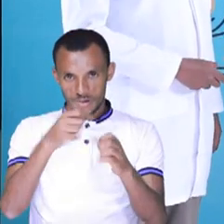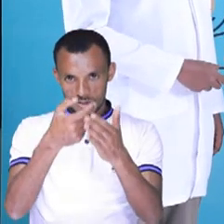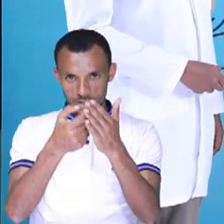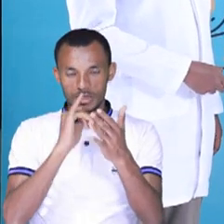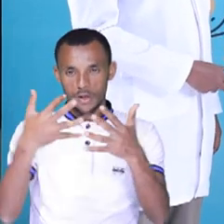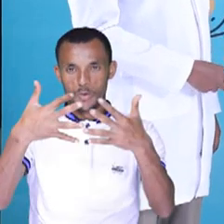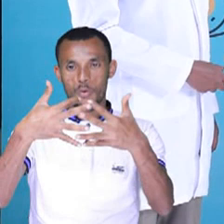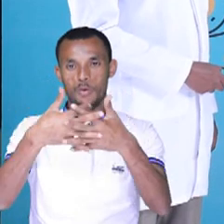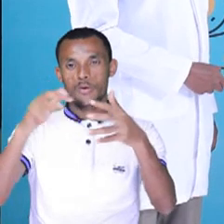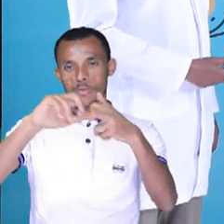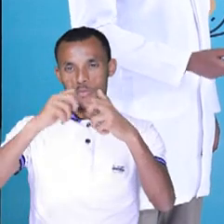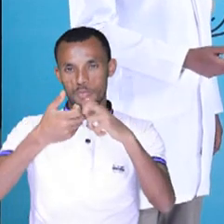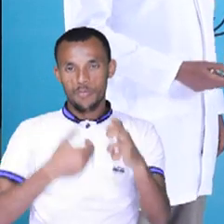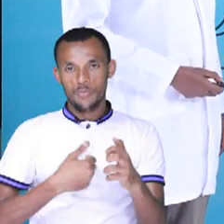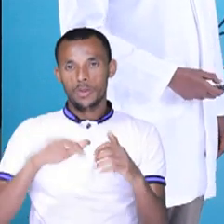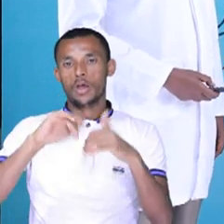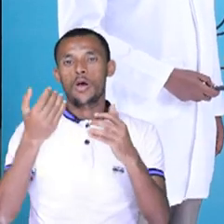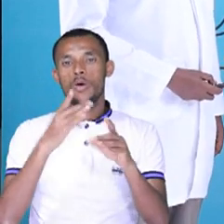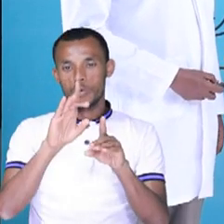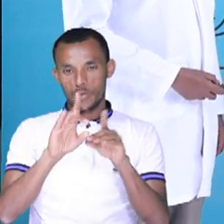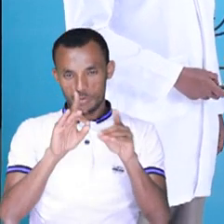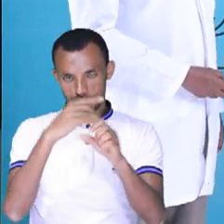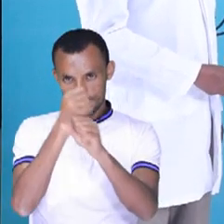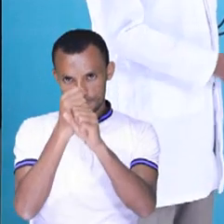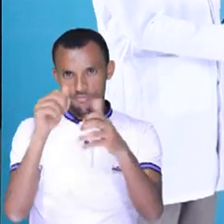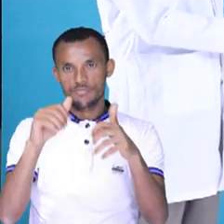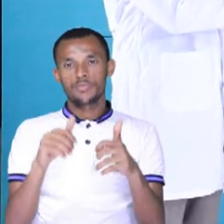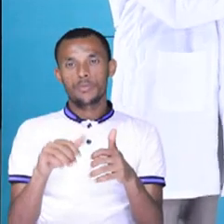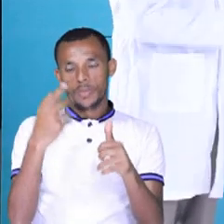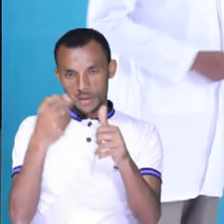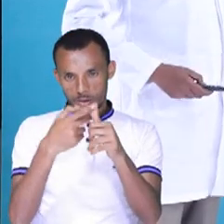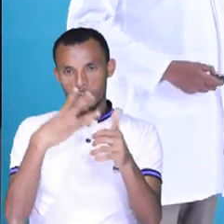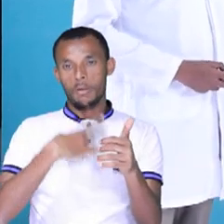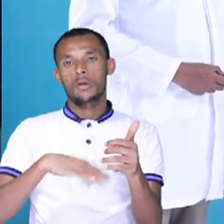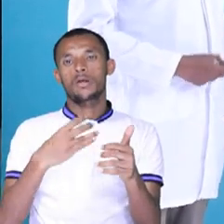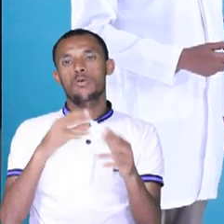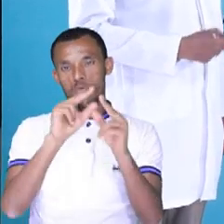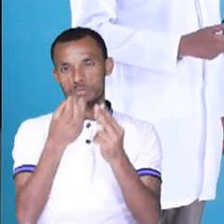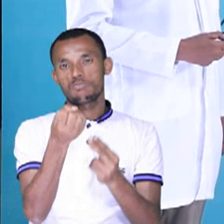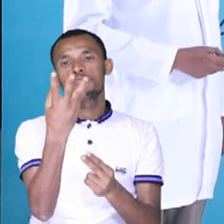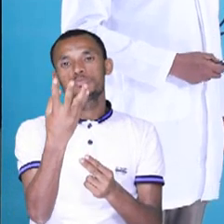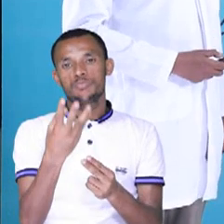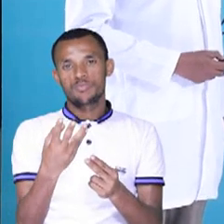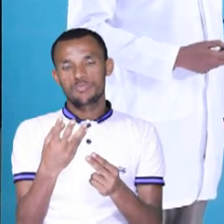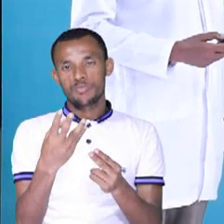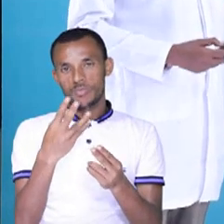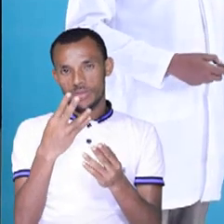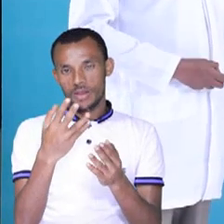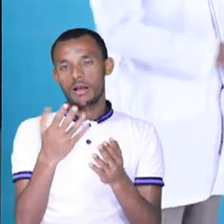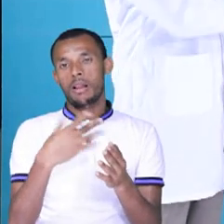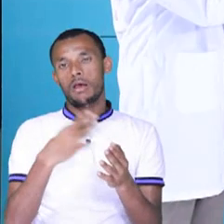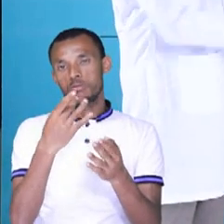a combination problem. So how do you do it? First, what is a member of the group who likes to serve as a member